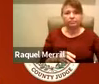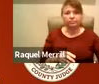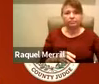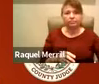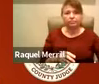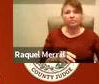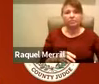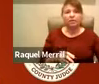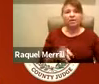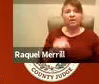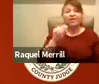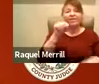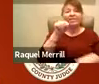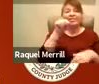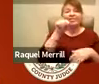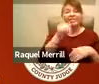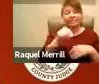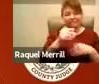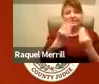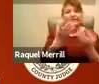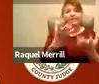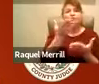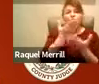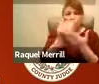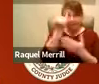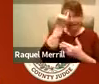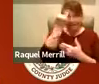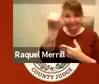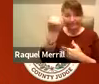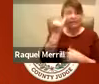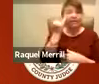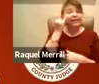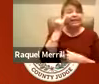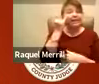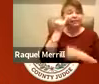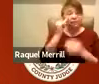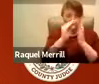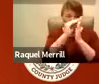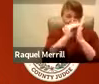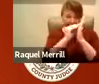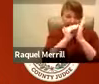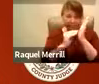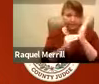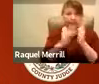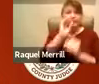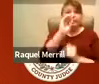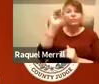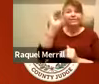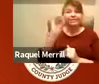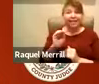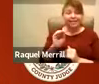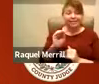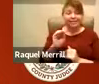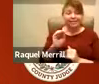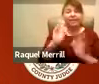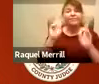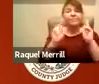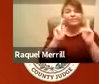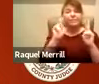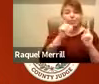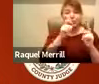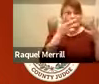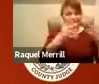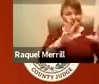This gives you a pretty good idea that if you track the percentage of people that have